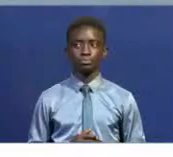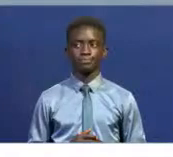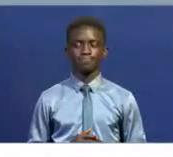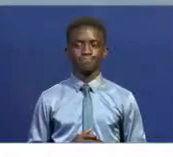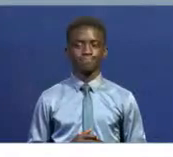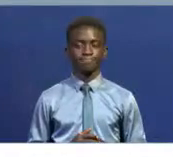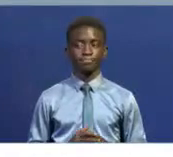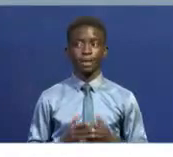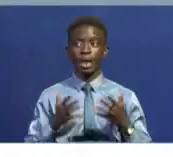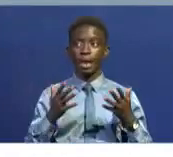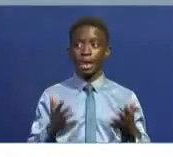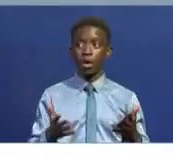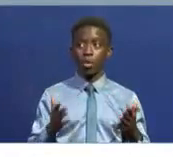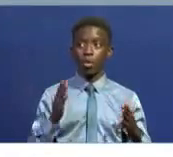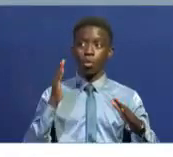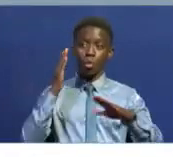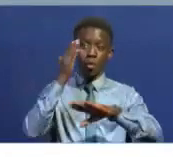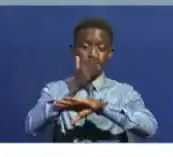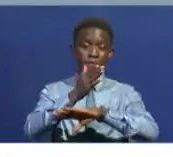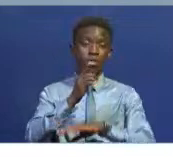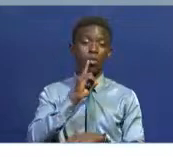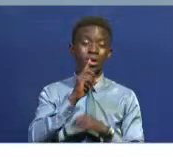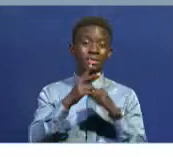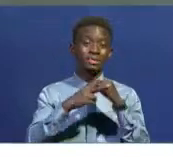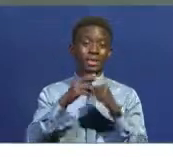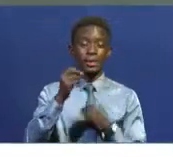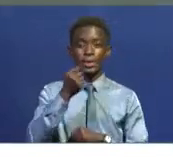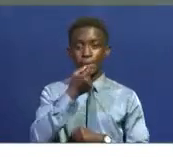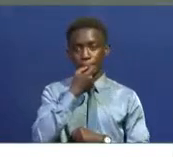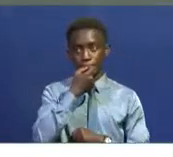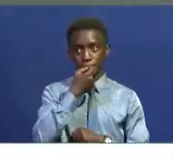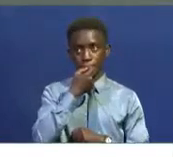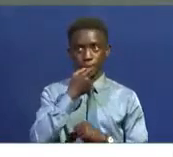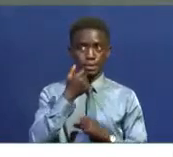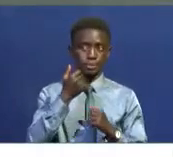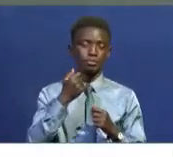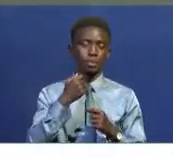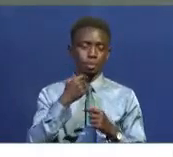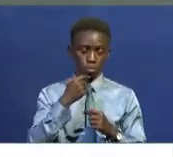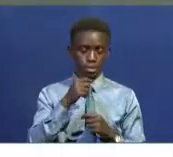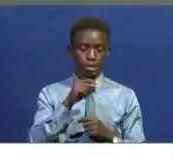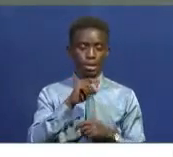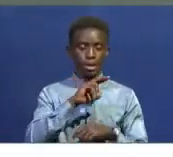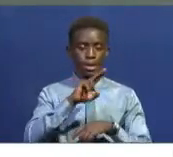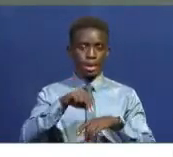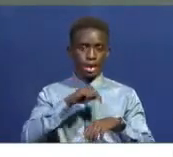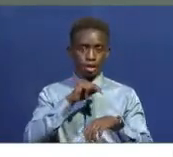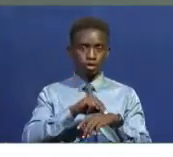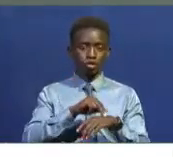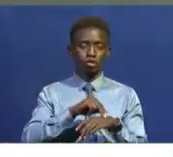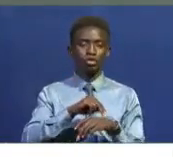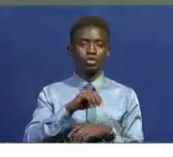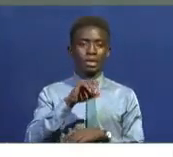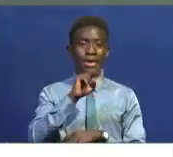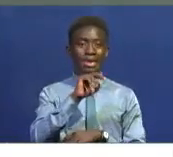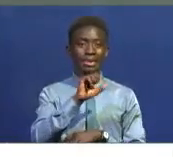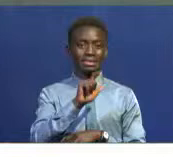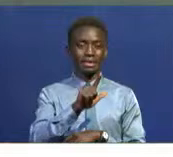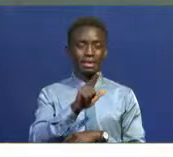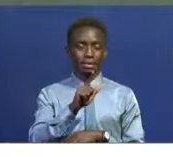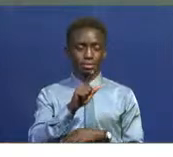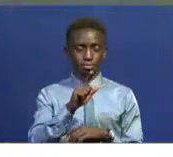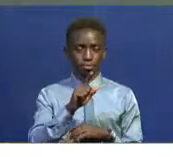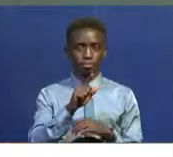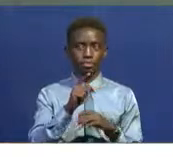And now let's play. Over 170 referees are taking part in an FKF National Super League physical endurance training at the Kipchoge